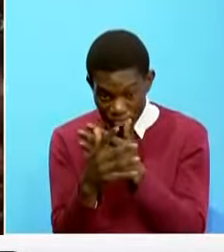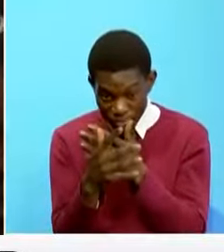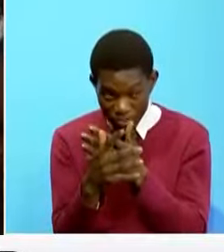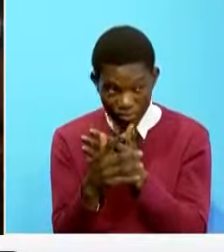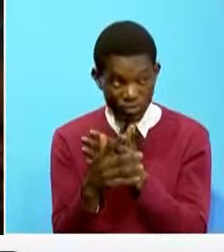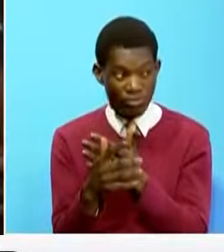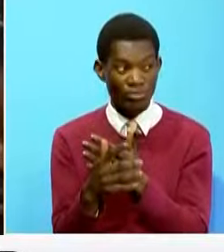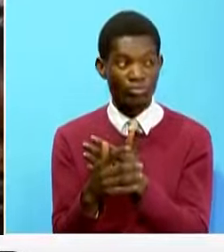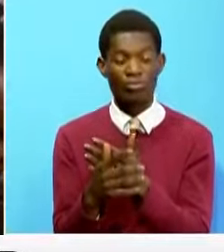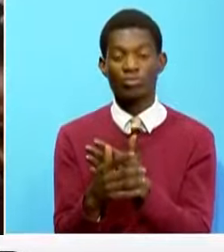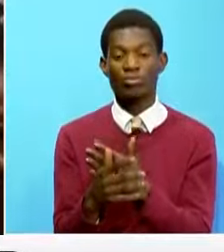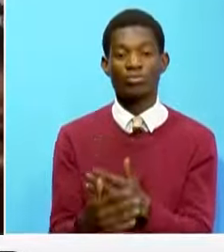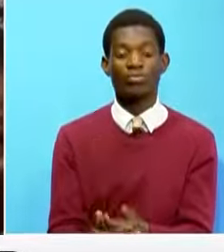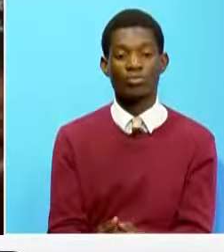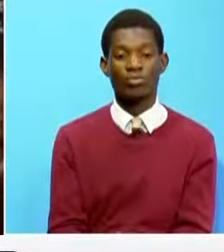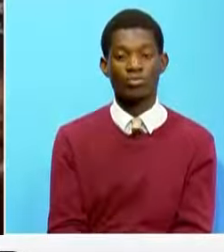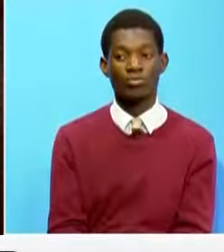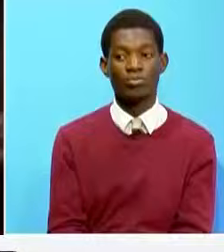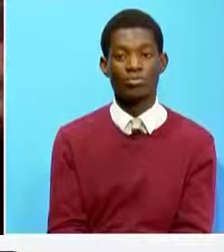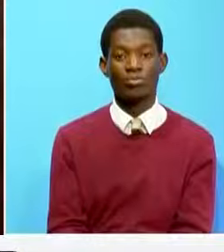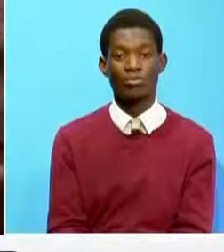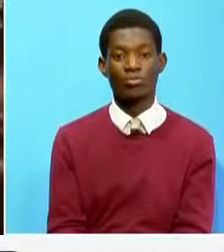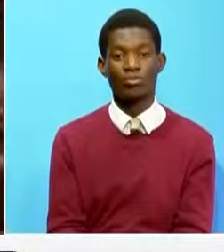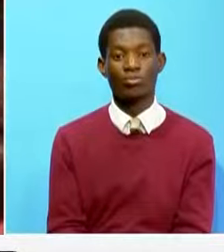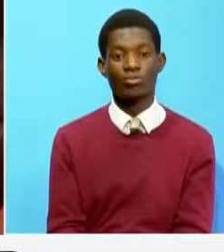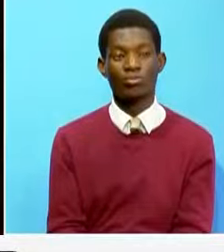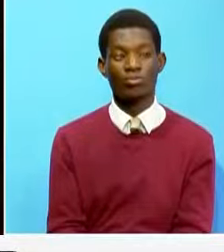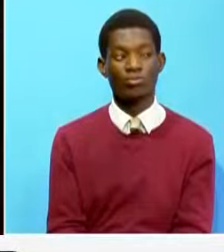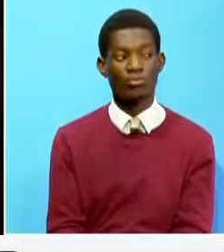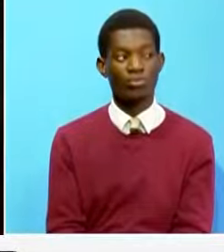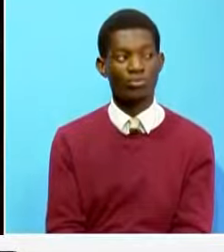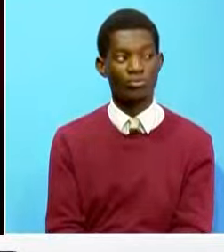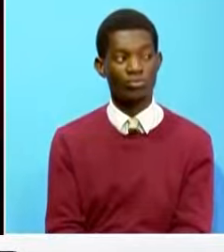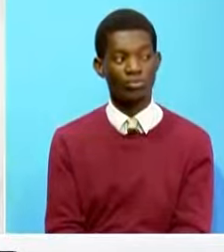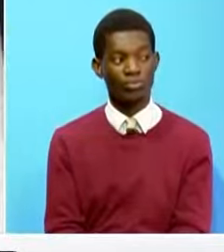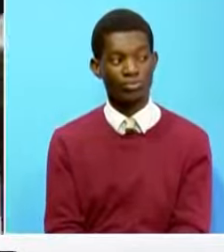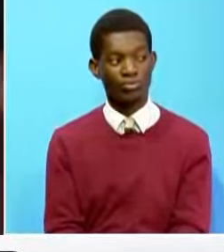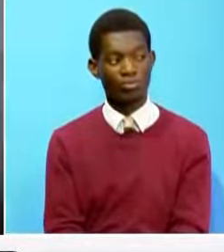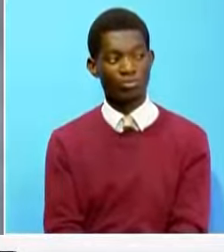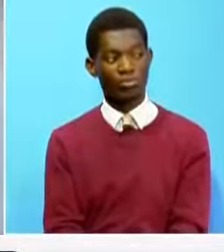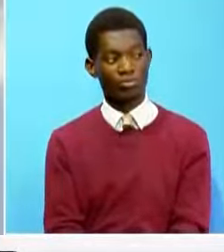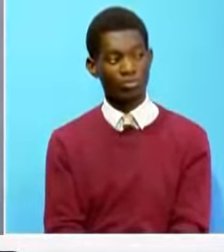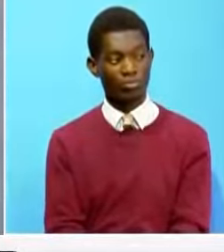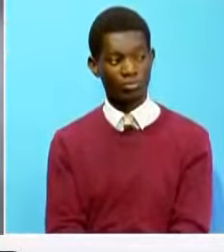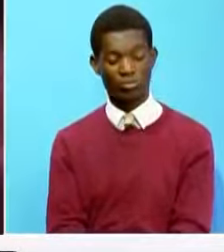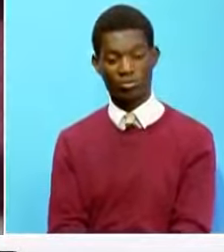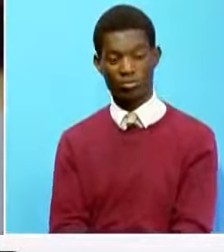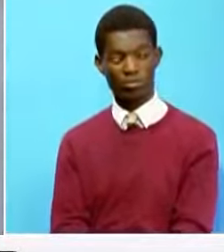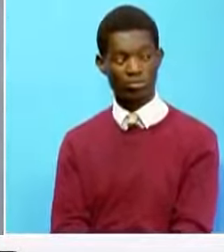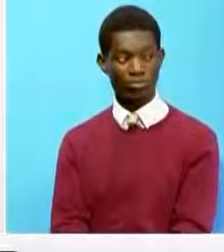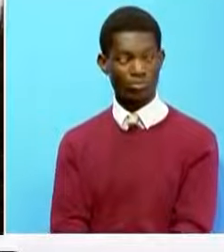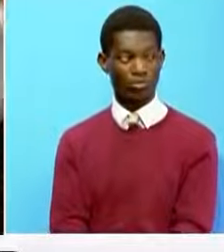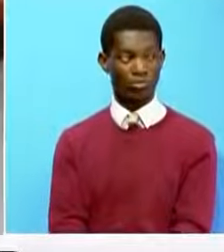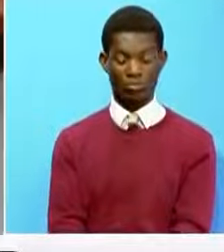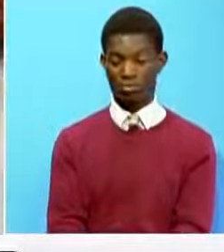court, then this is not your chief God. The church played its own role. This is the man whom